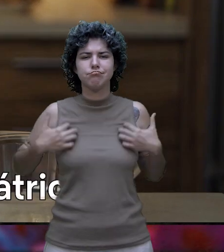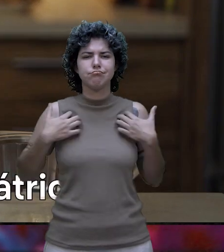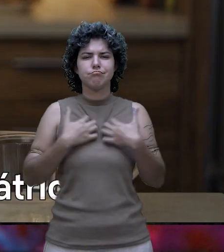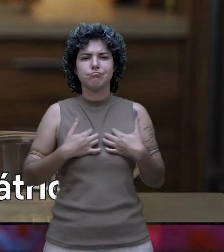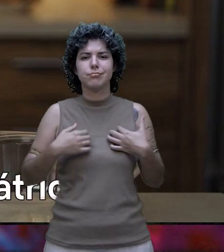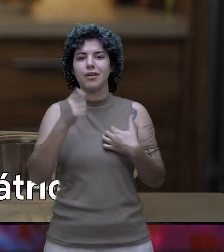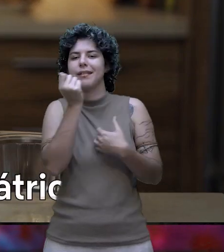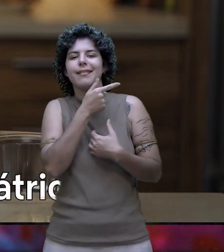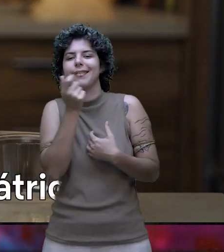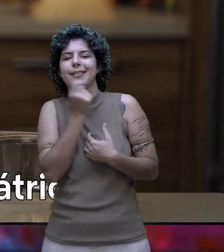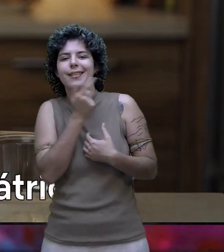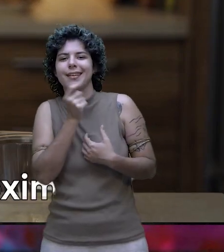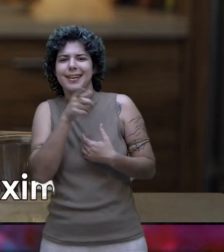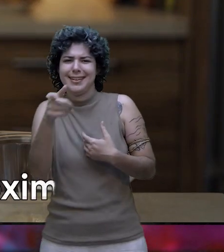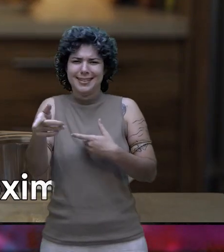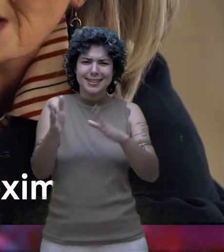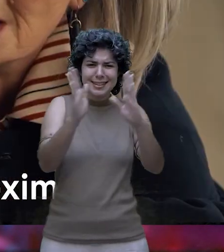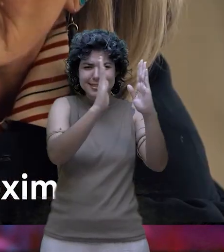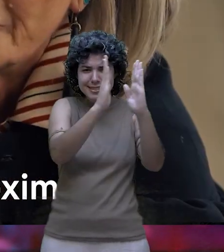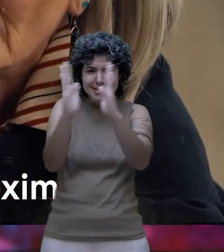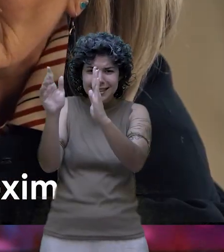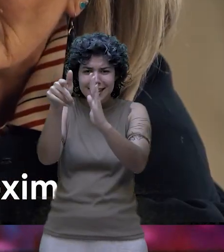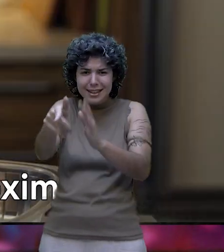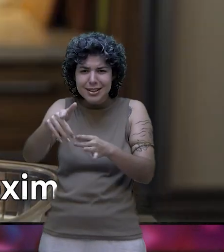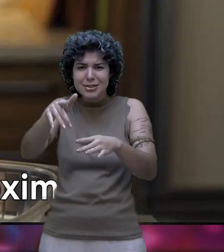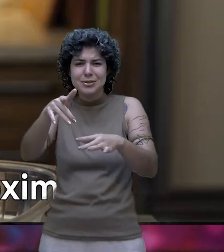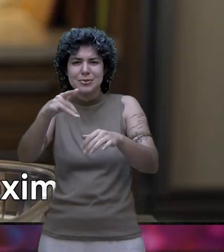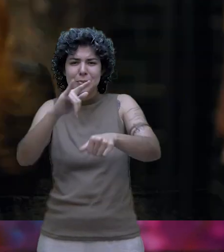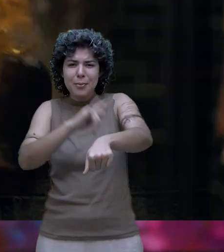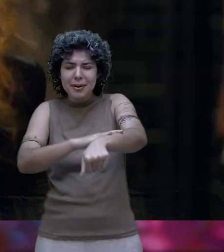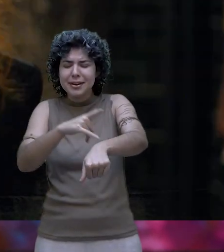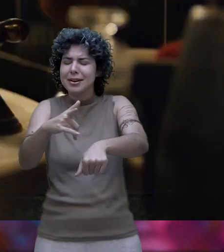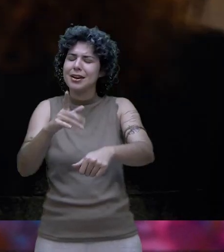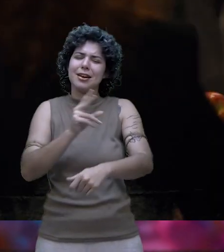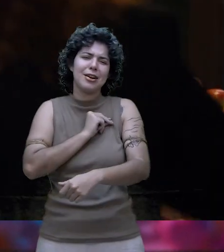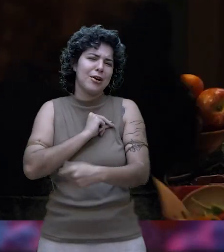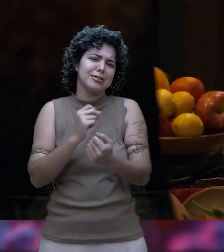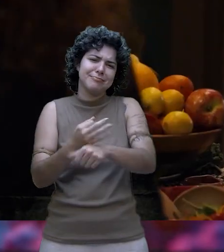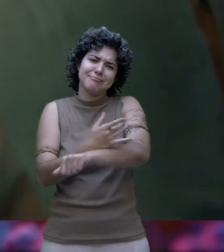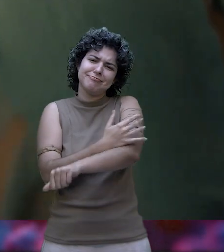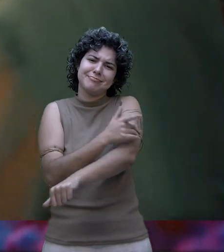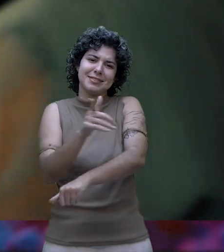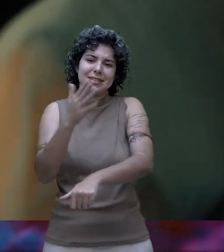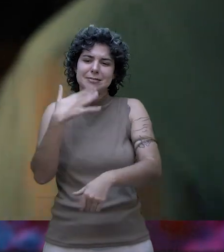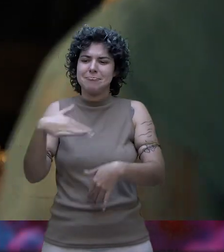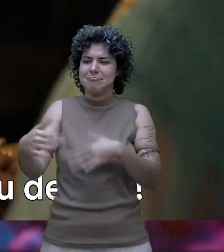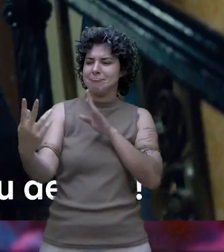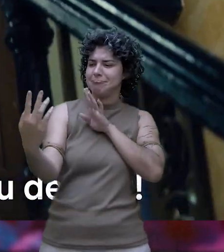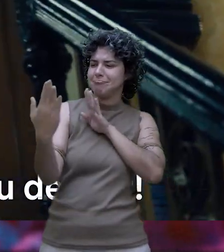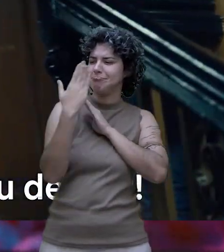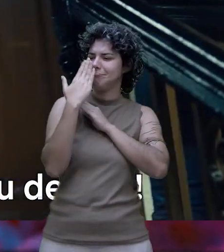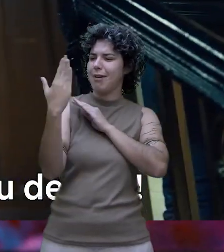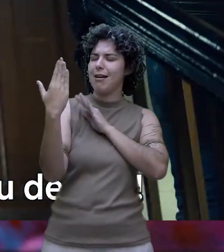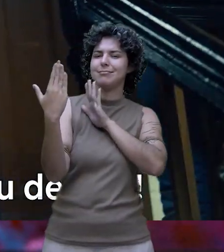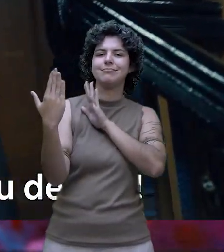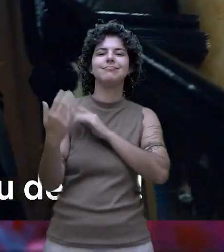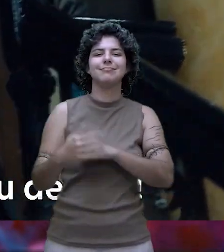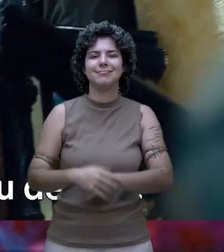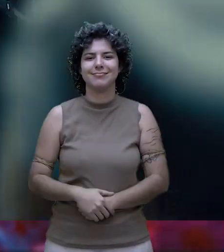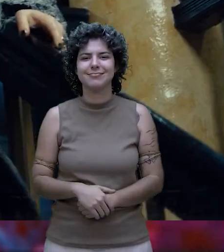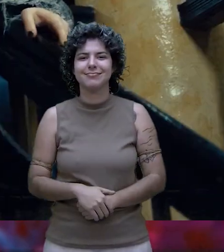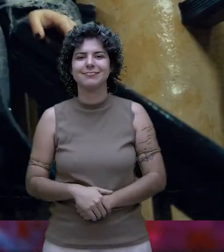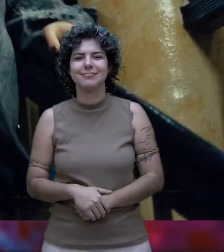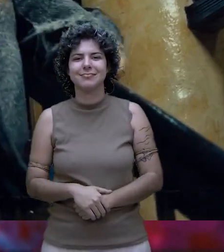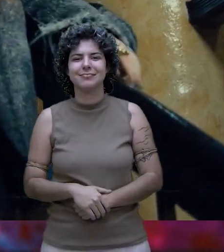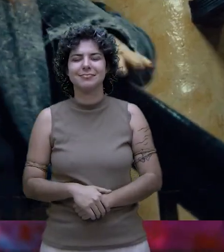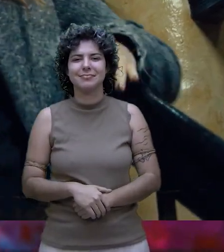com a versão infantil dela mesma? Arrepiante e libertadora. Fuck! Sweet birthday, baby. What is in this? Stay away from me! I'm coming down the